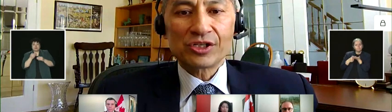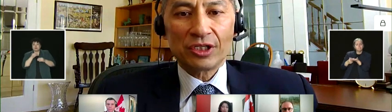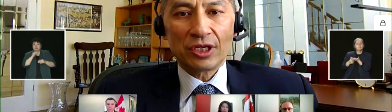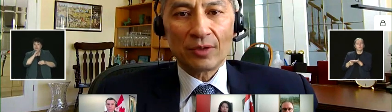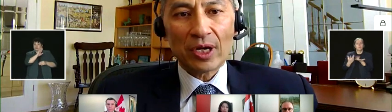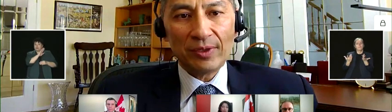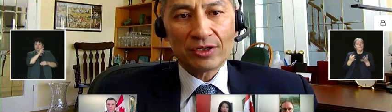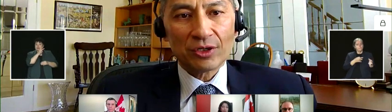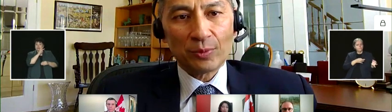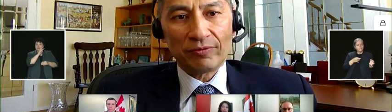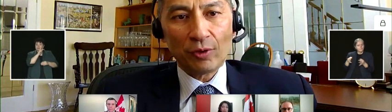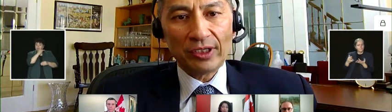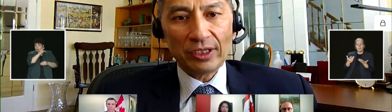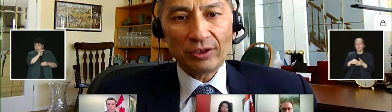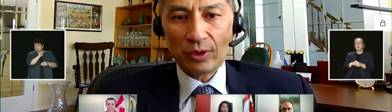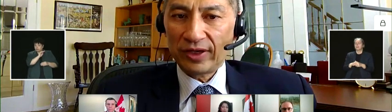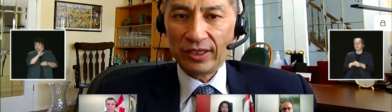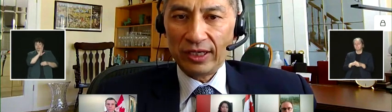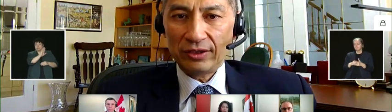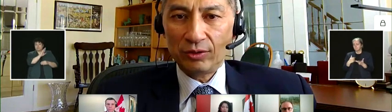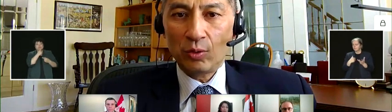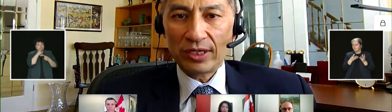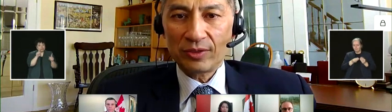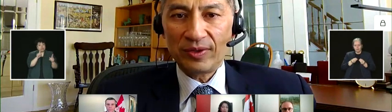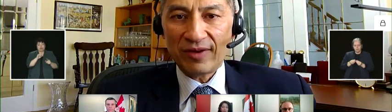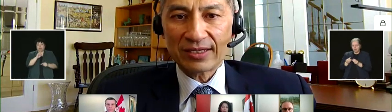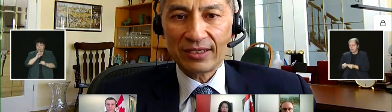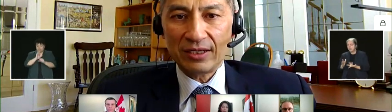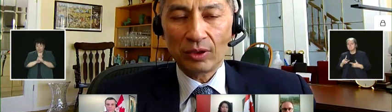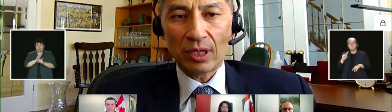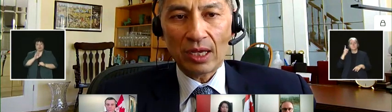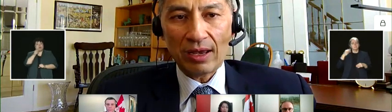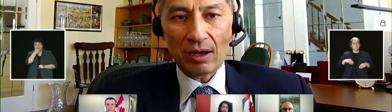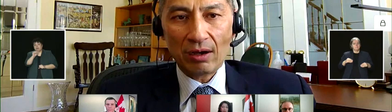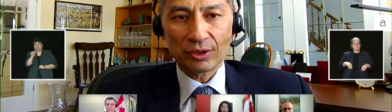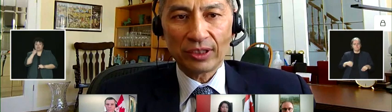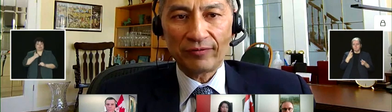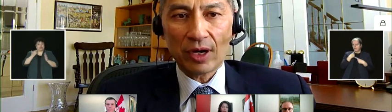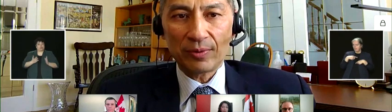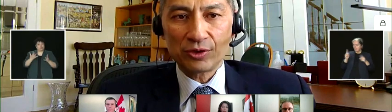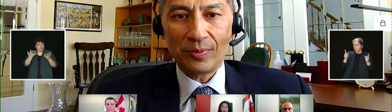the position that our Prime Minister put forward that, every Canadian who wants to be vaccinated will